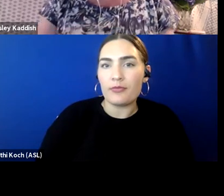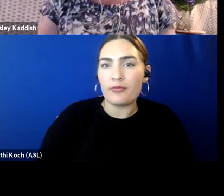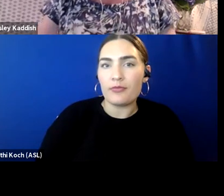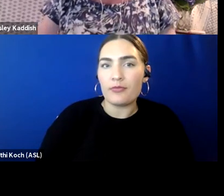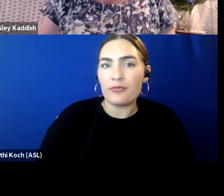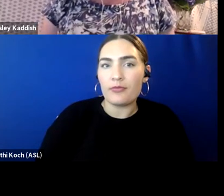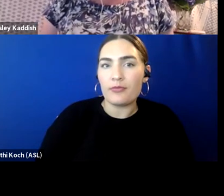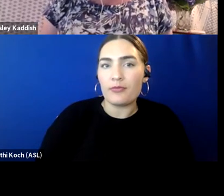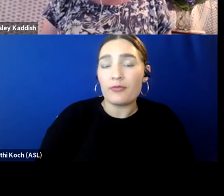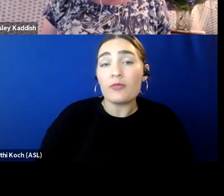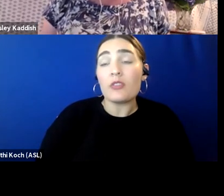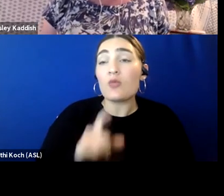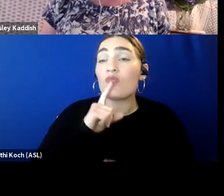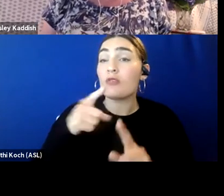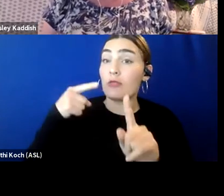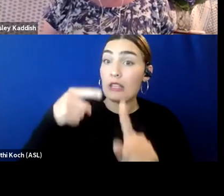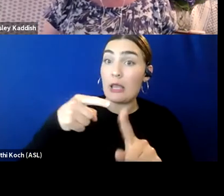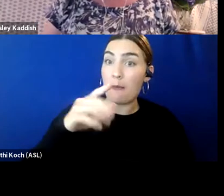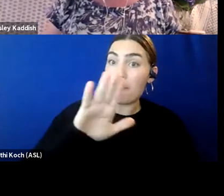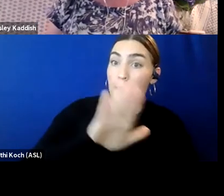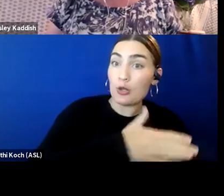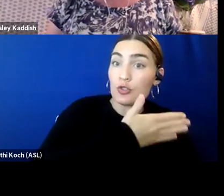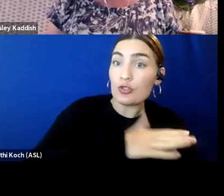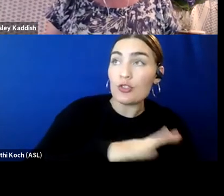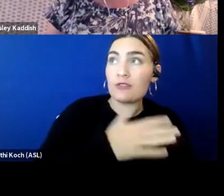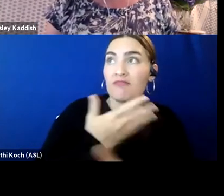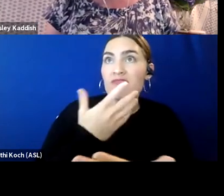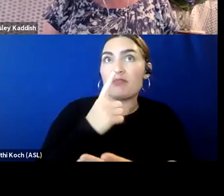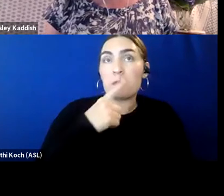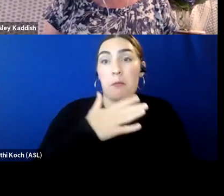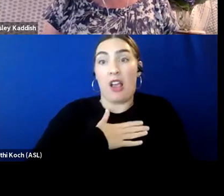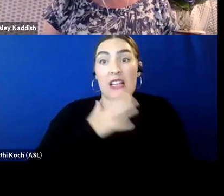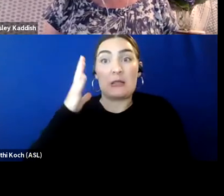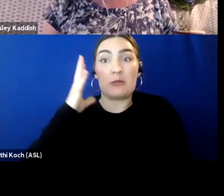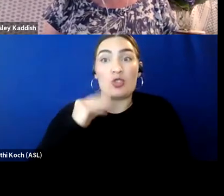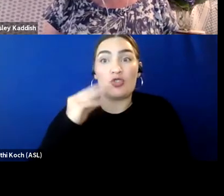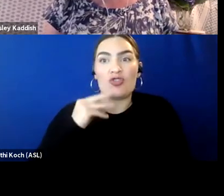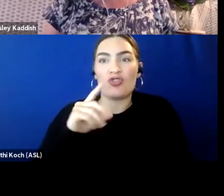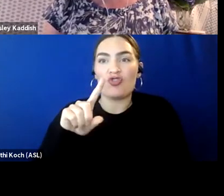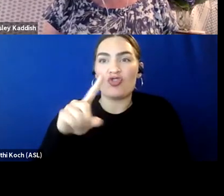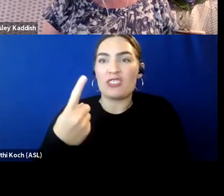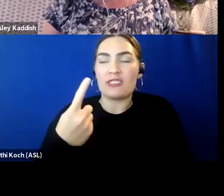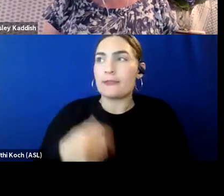And so the music, for me, it just speaks.